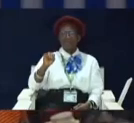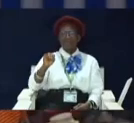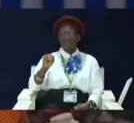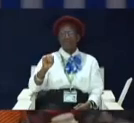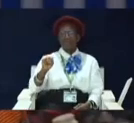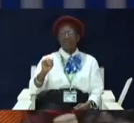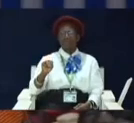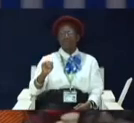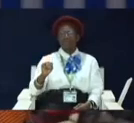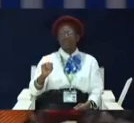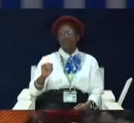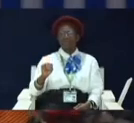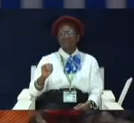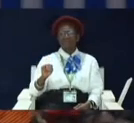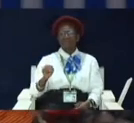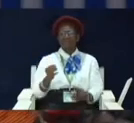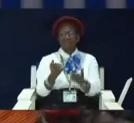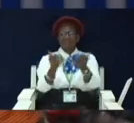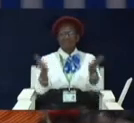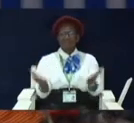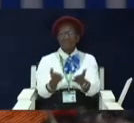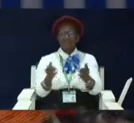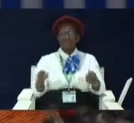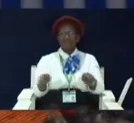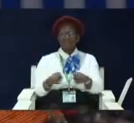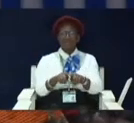here as well as in the old auditorium,